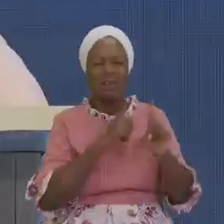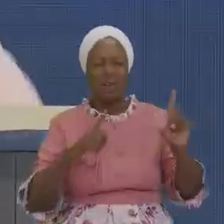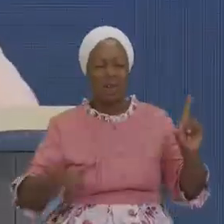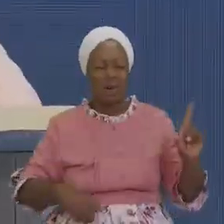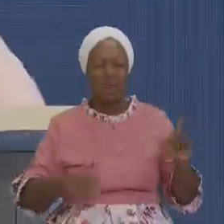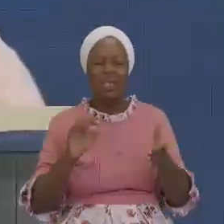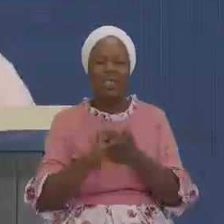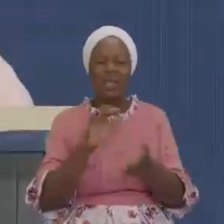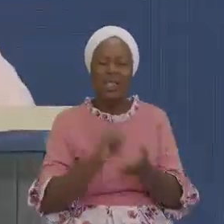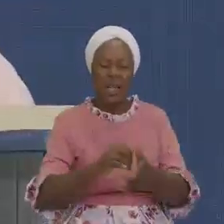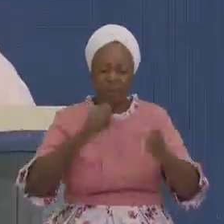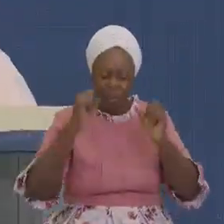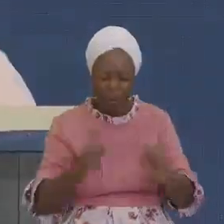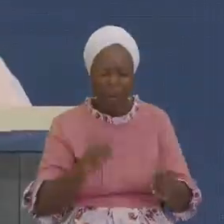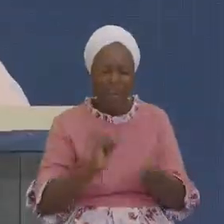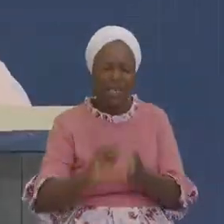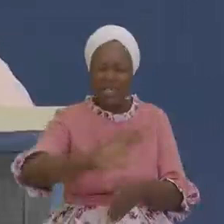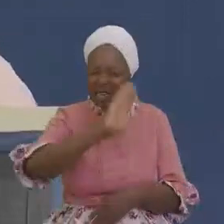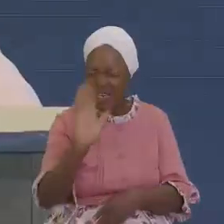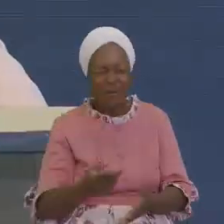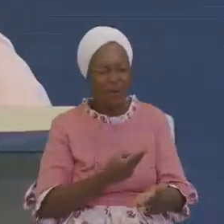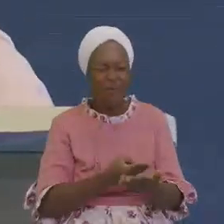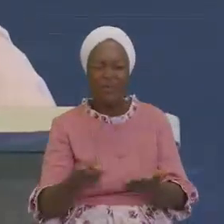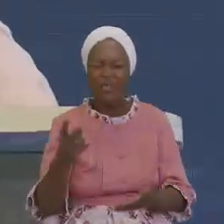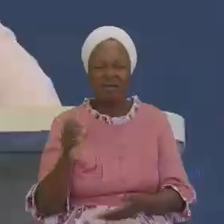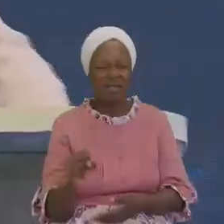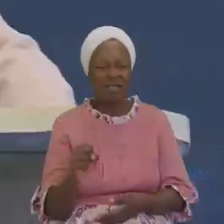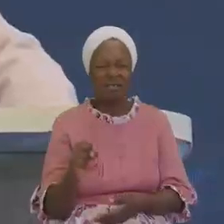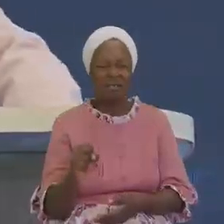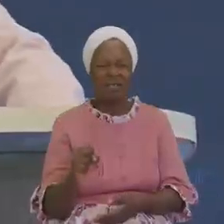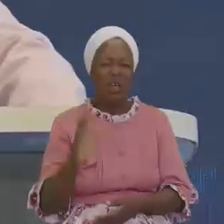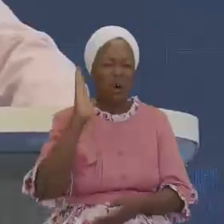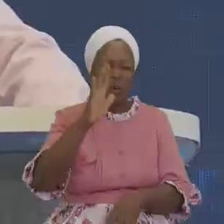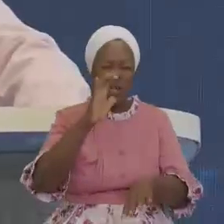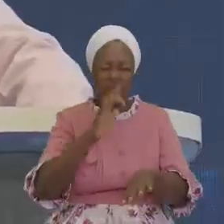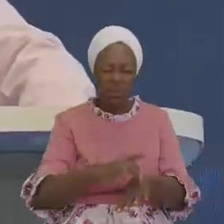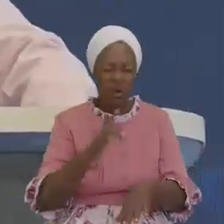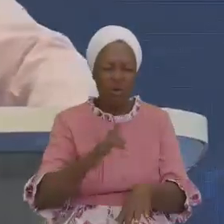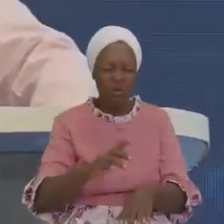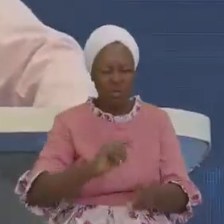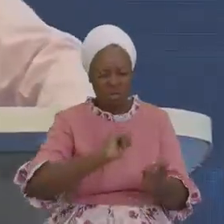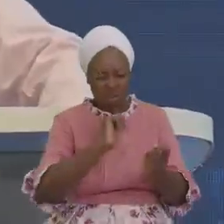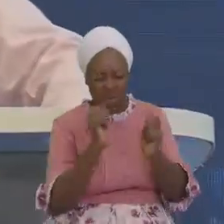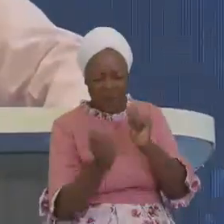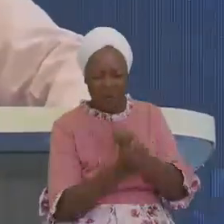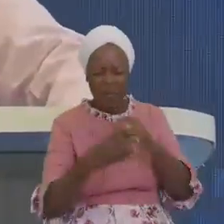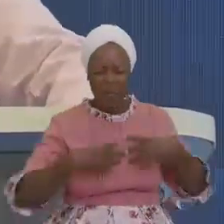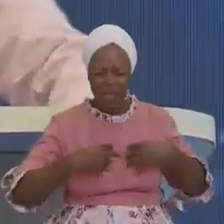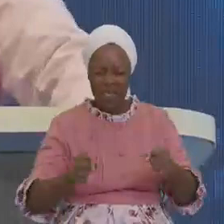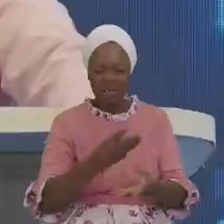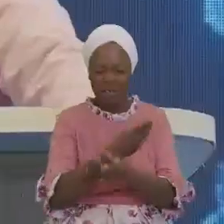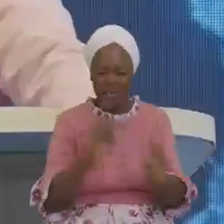that power that never fails will touch, transform, heal,